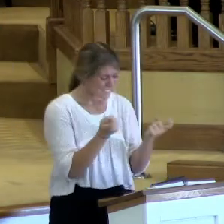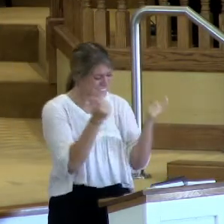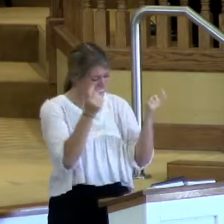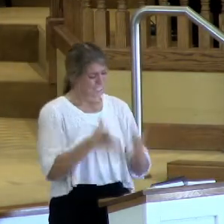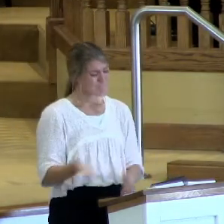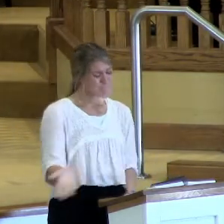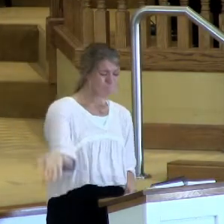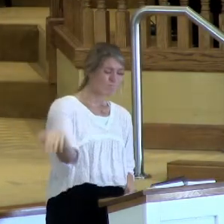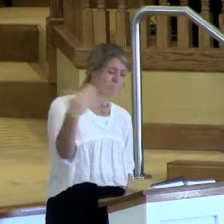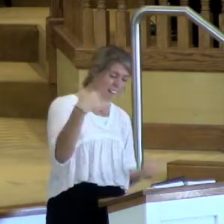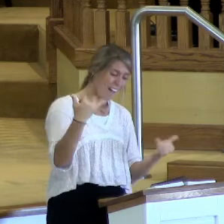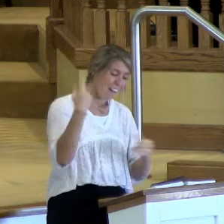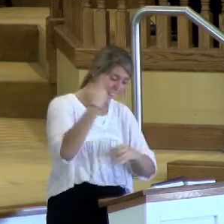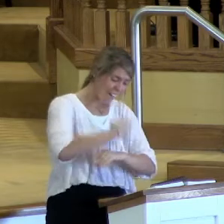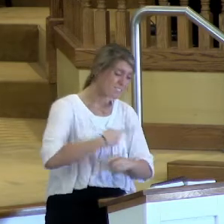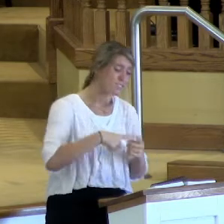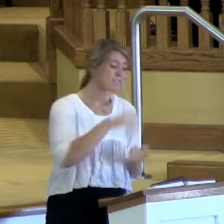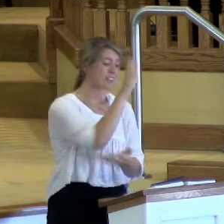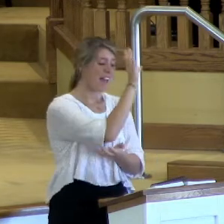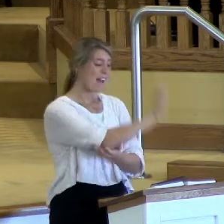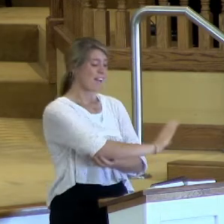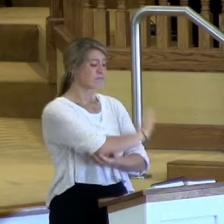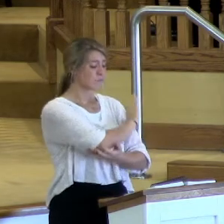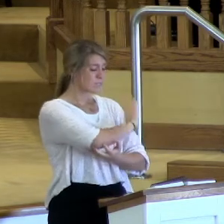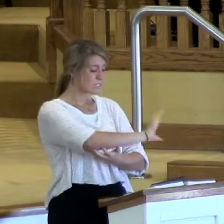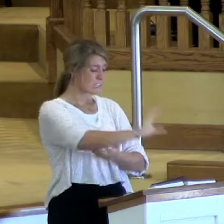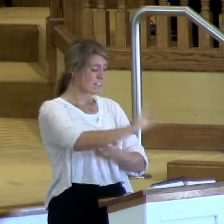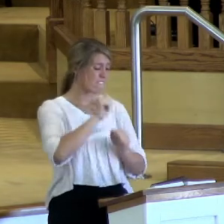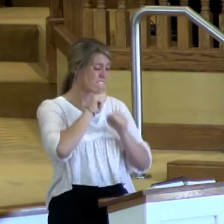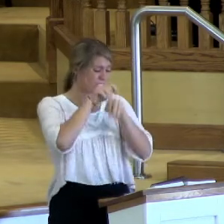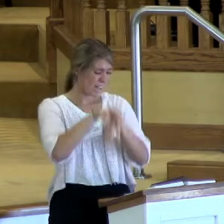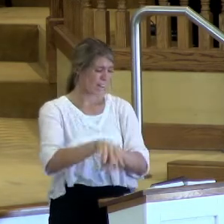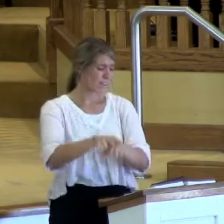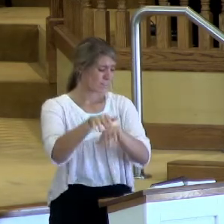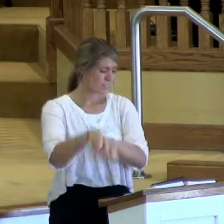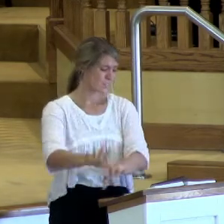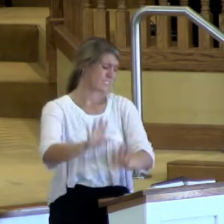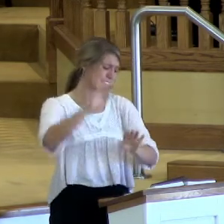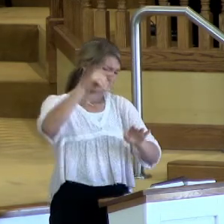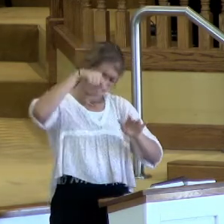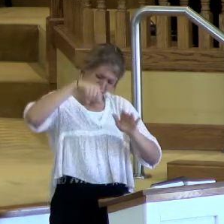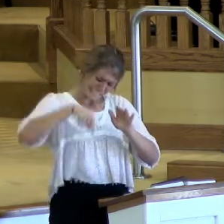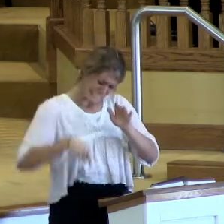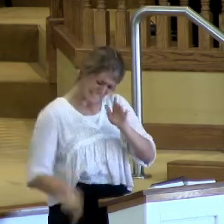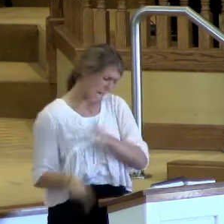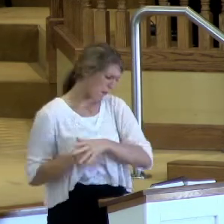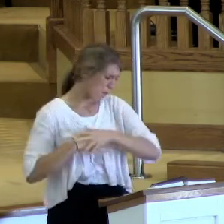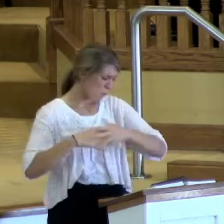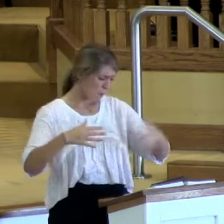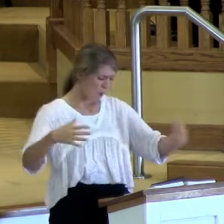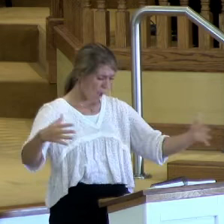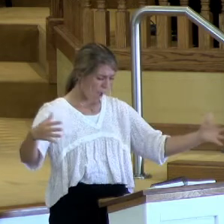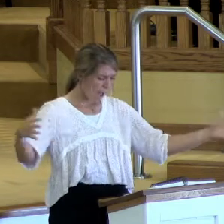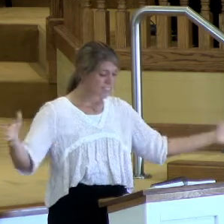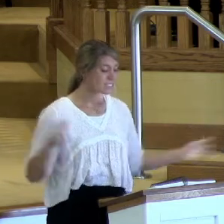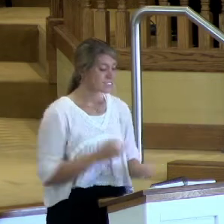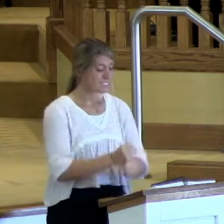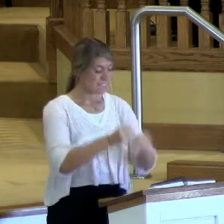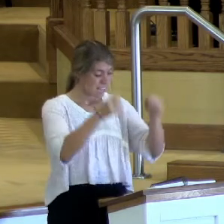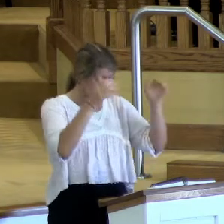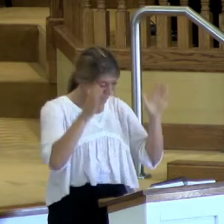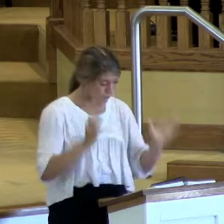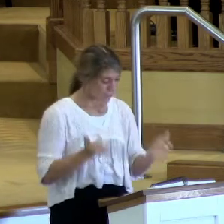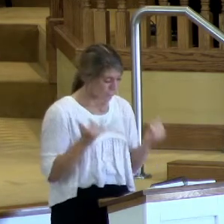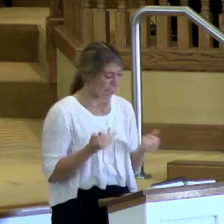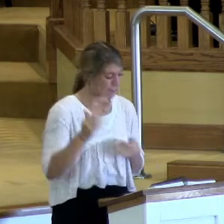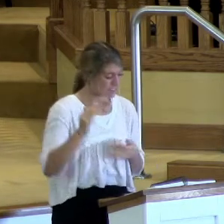won't you come today to Calvary? A fountain there is flowing deep and wide. The